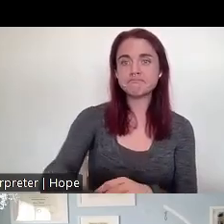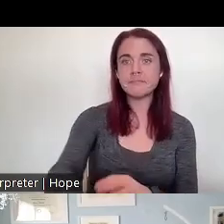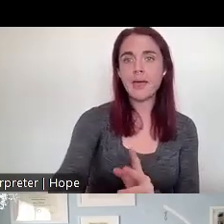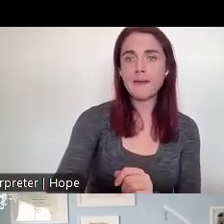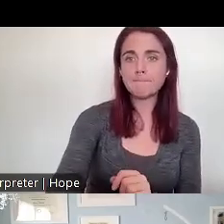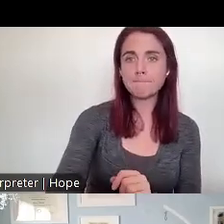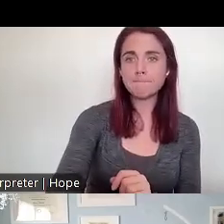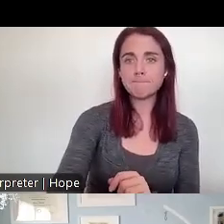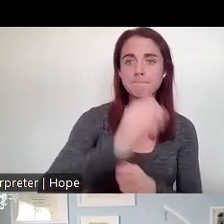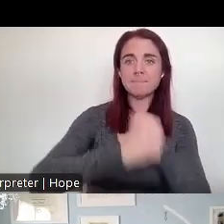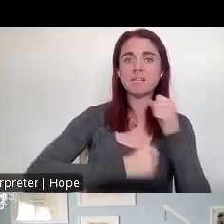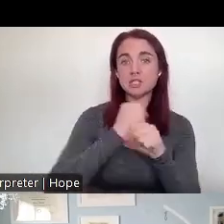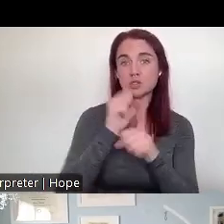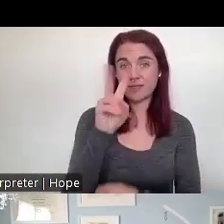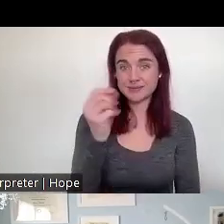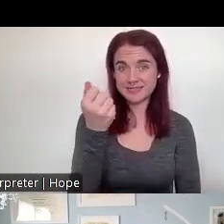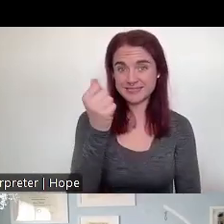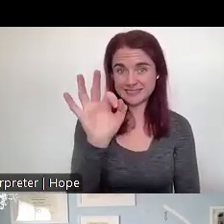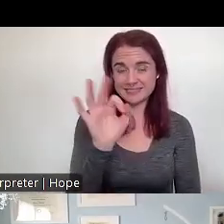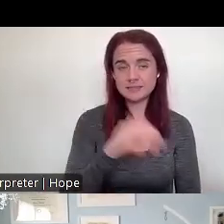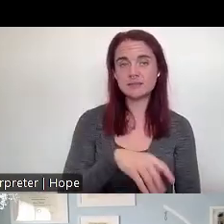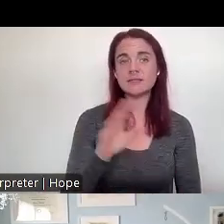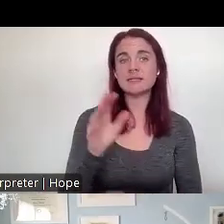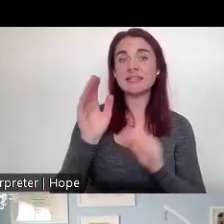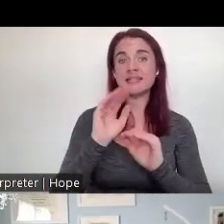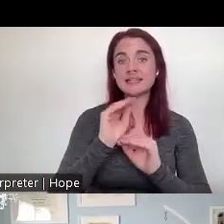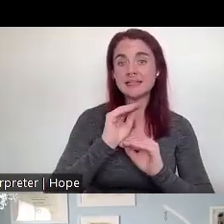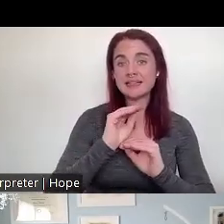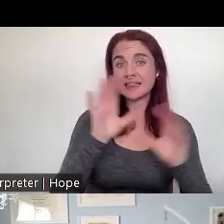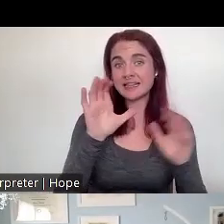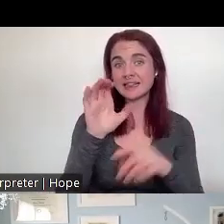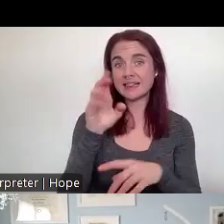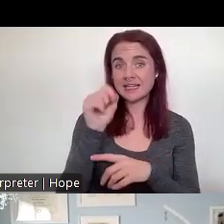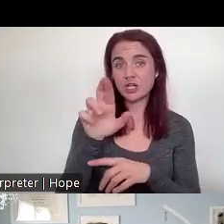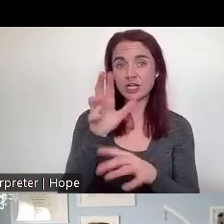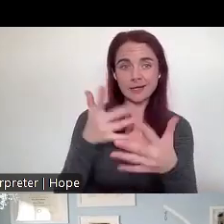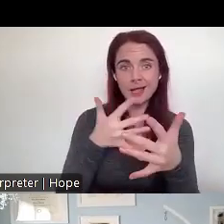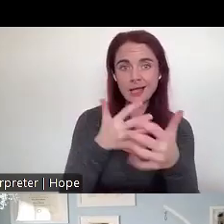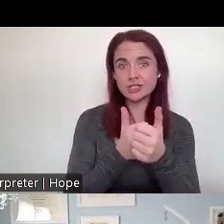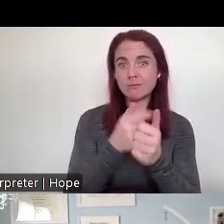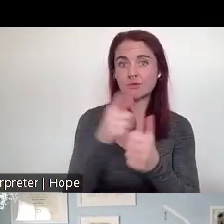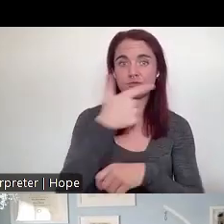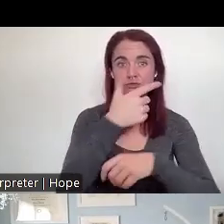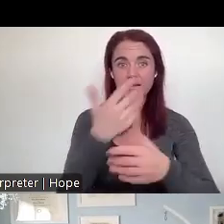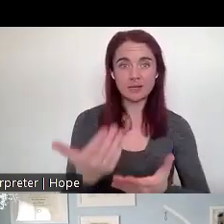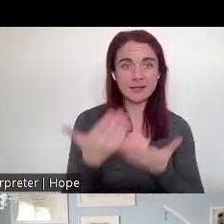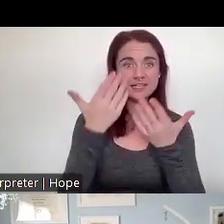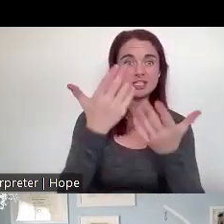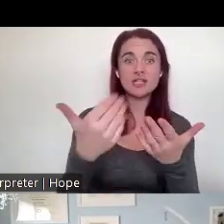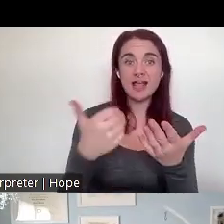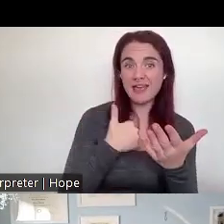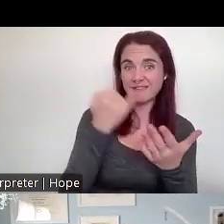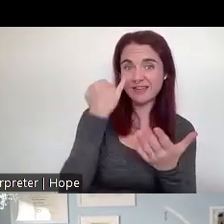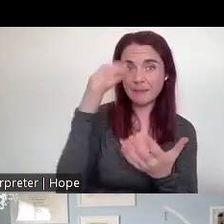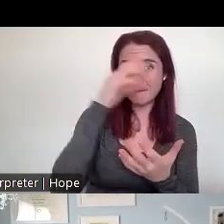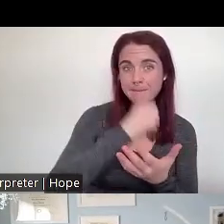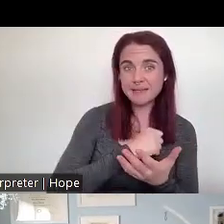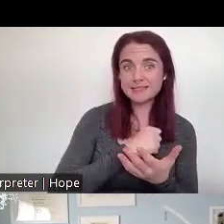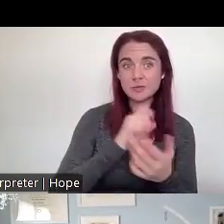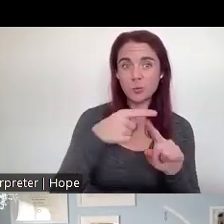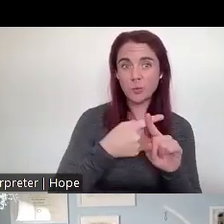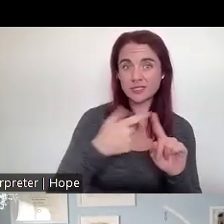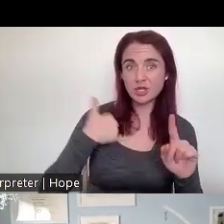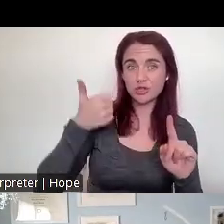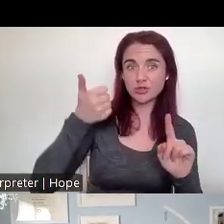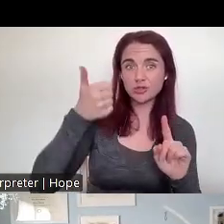In 2019, clear catch-up recommendations were made for those who missed vaccine opportunities in childhood, as